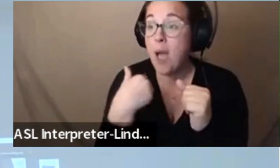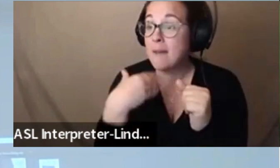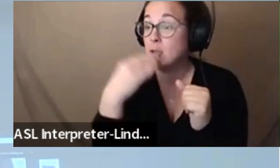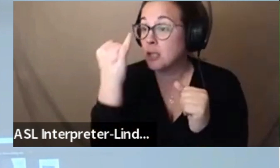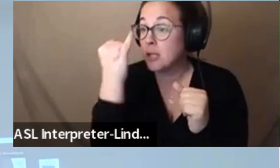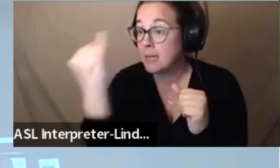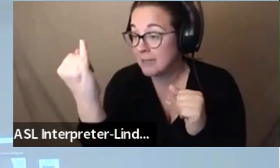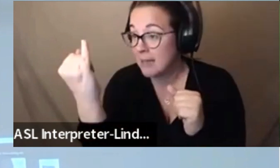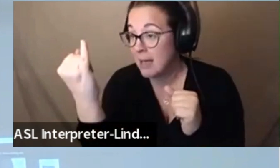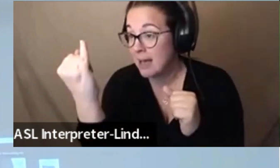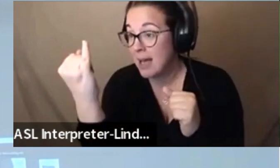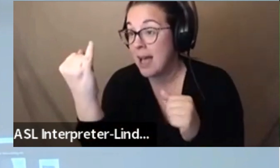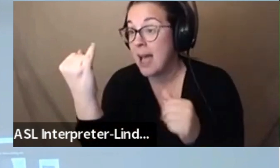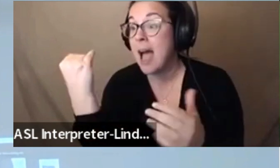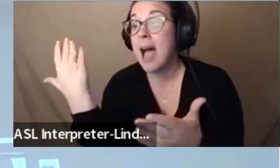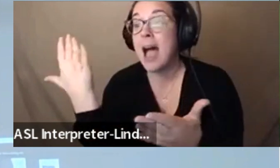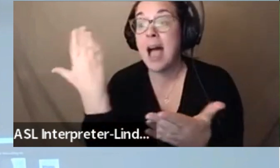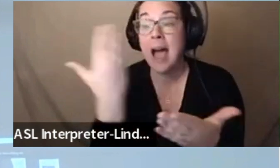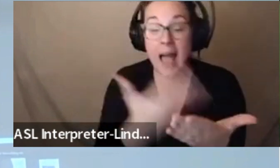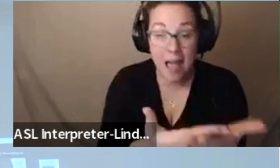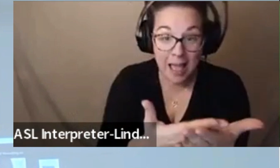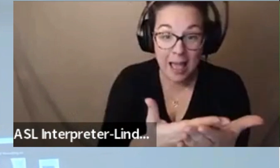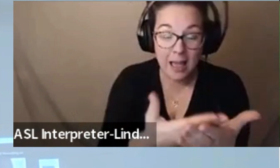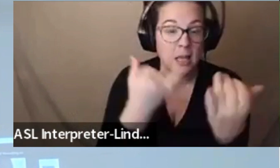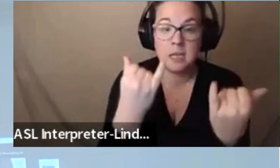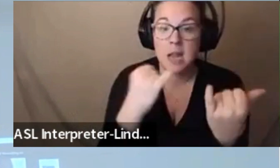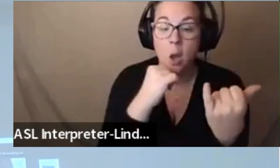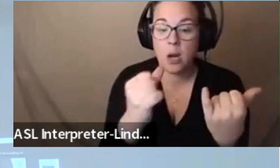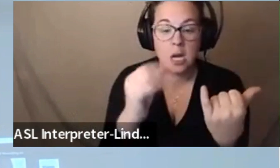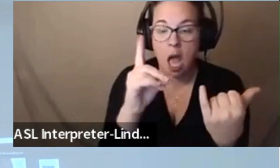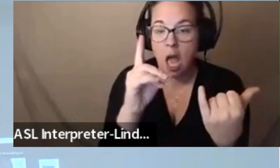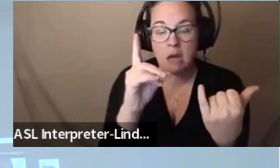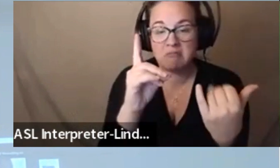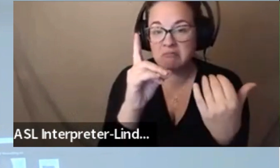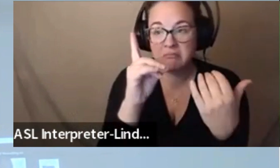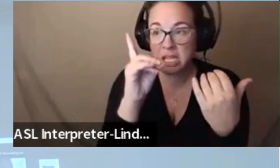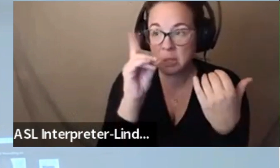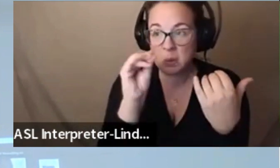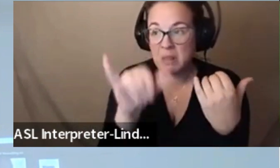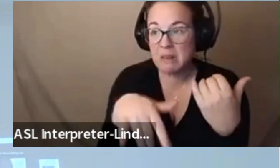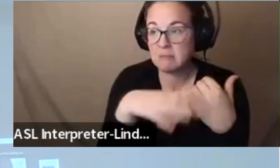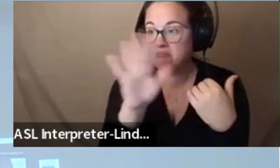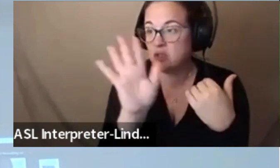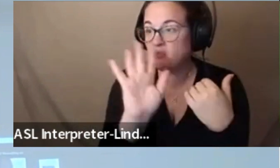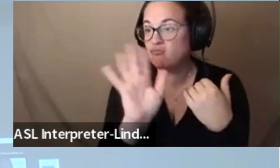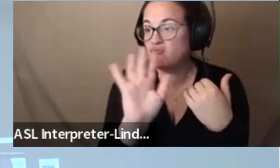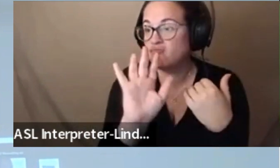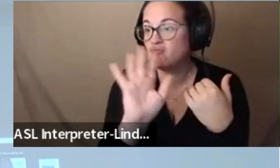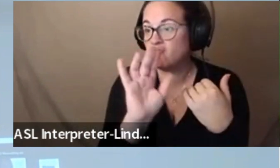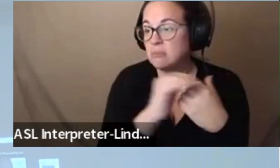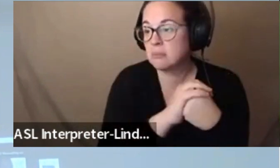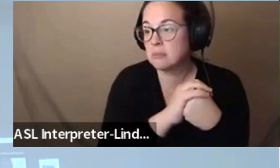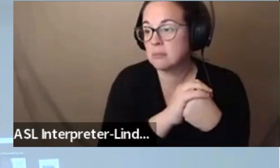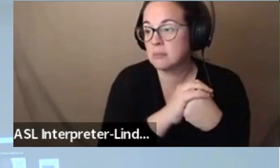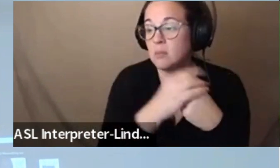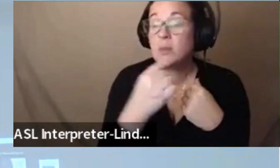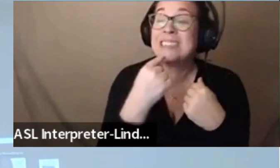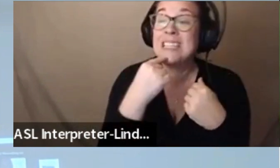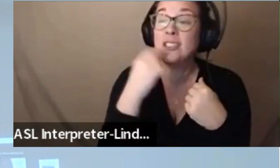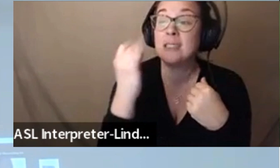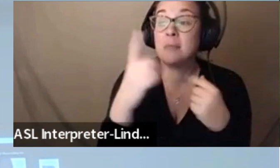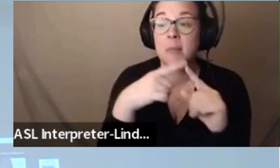had a good idea that got you here, and now we're actually not going to do it. We promised you queer Shakespeare, but we're not really going to